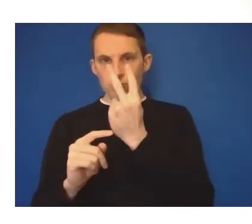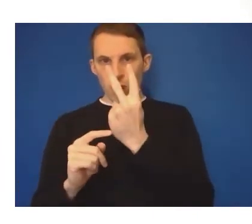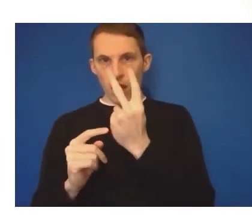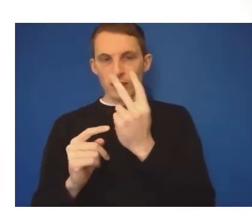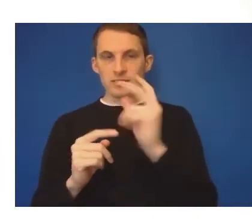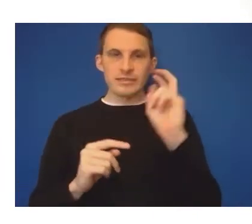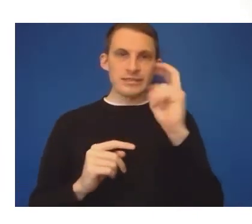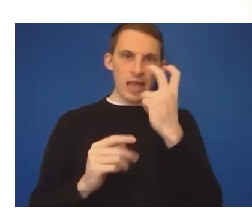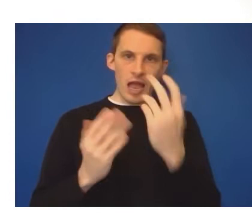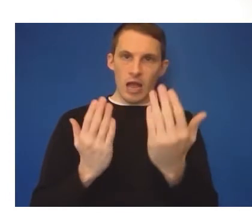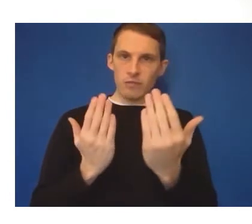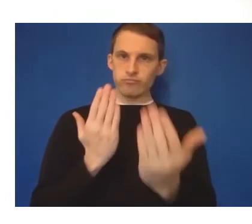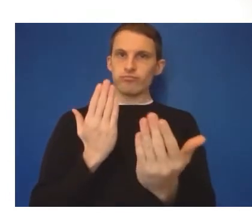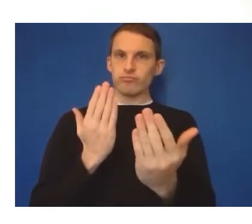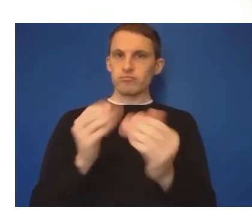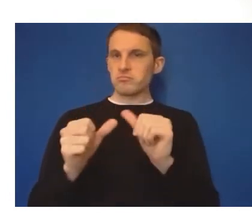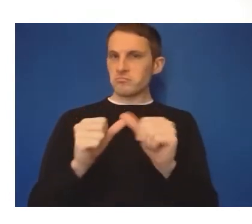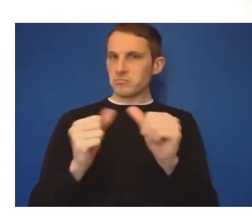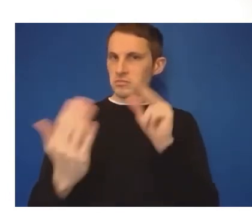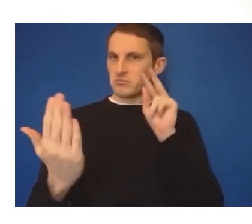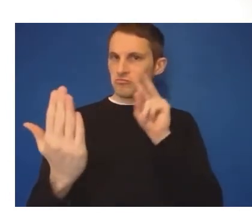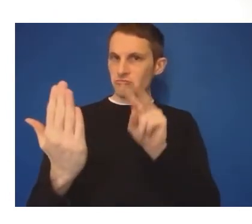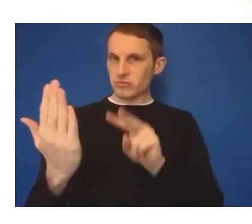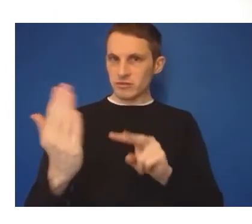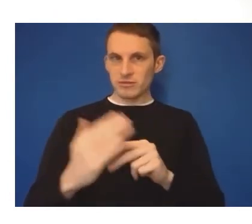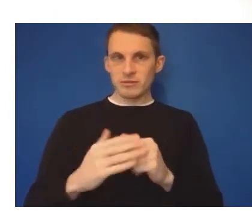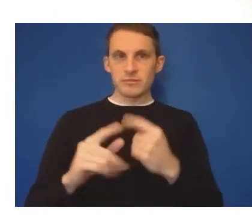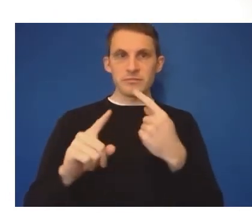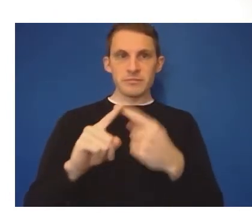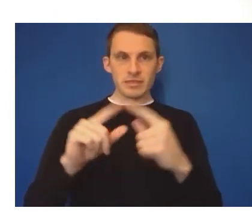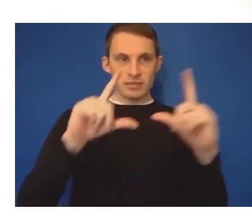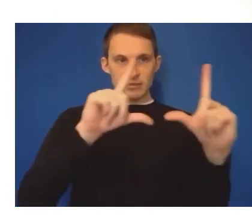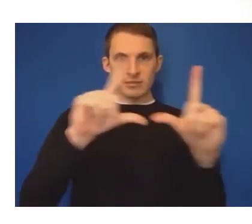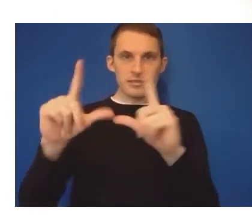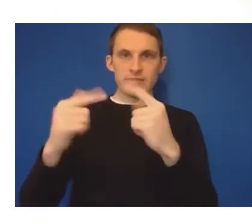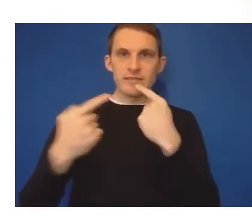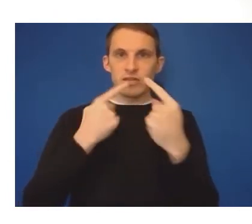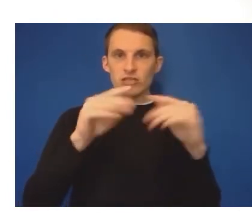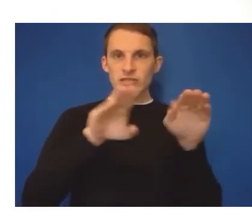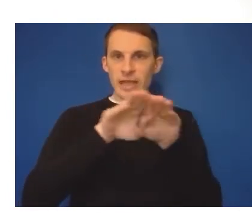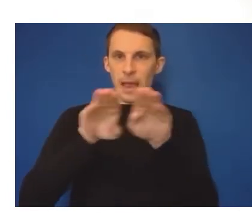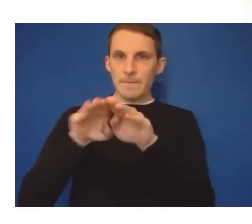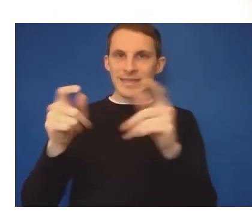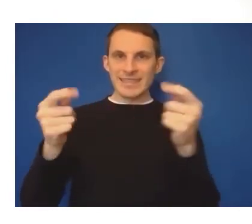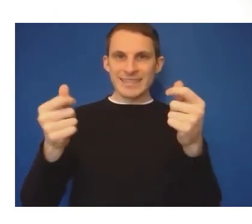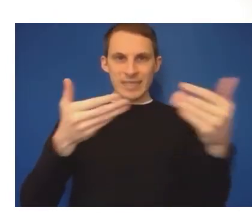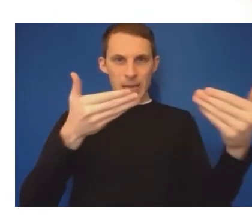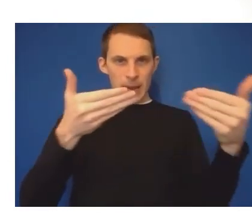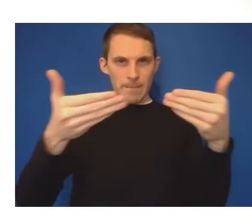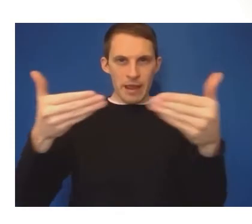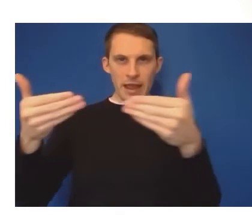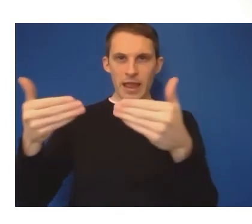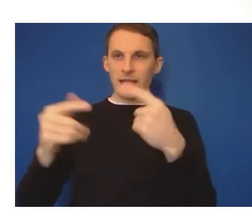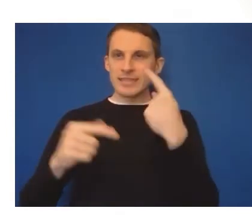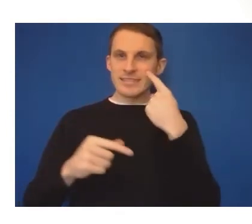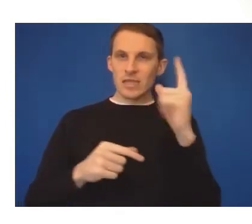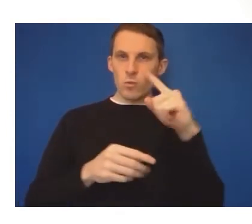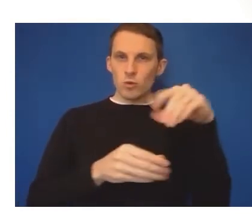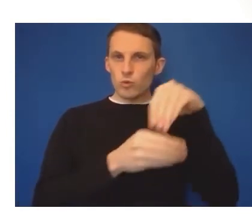on the same line of the table to make it easier to compare your options. And what's included at different price